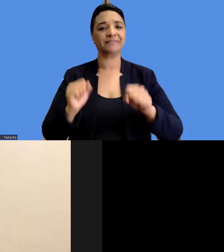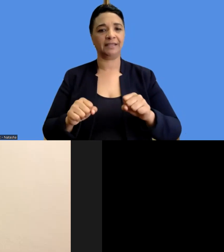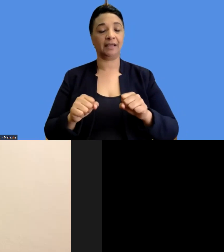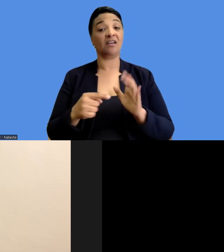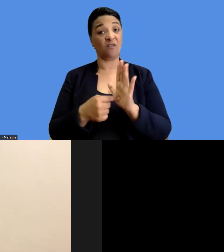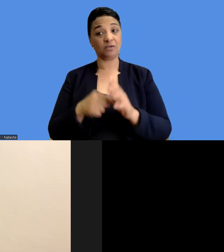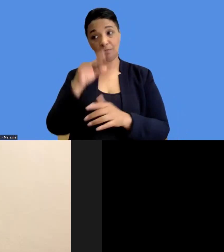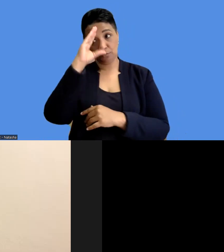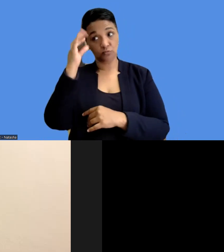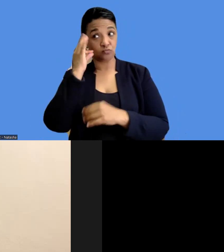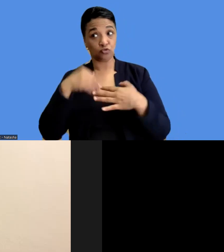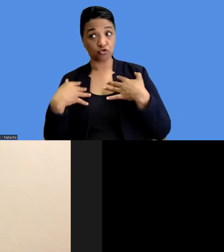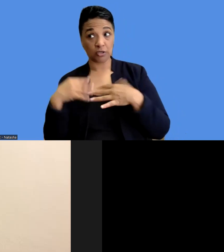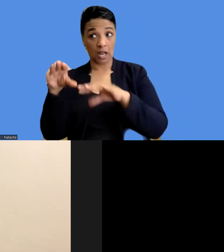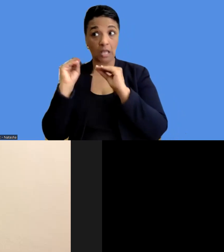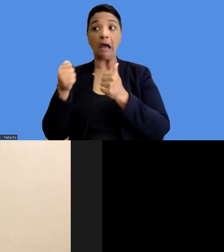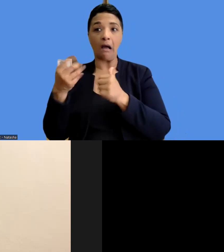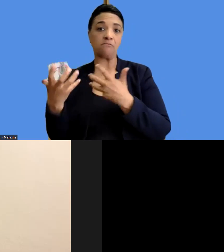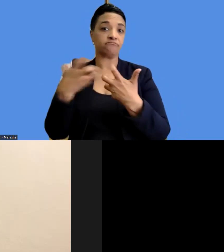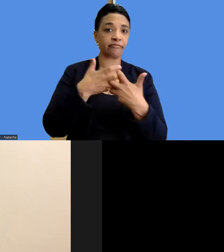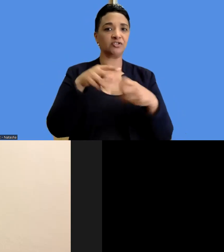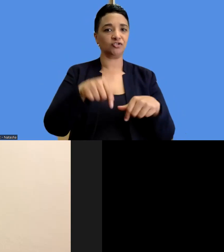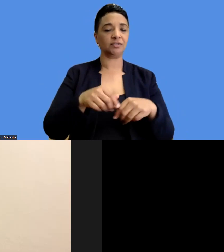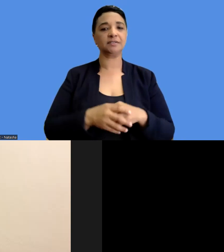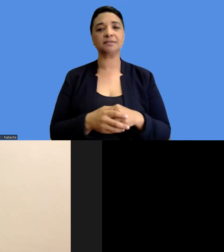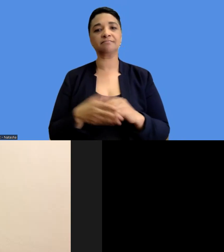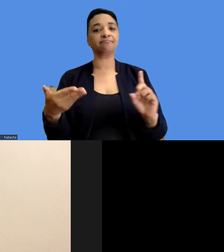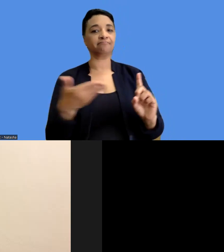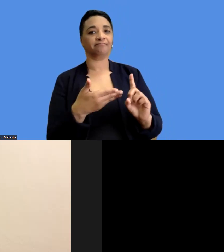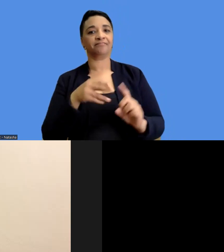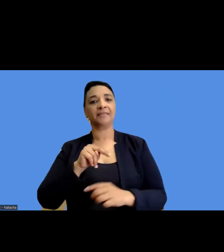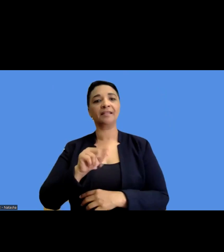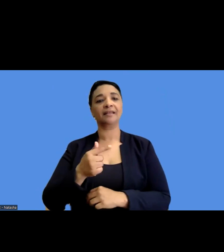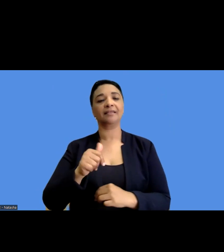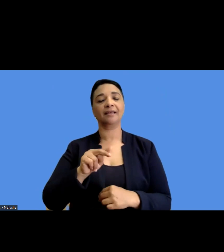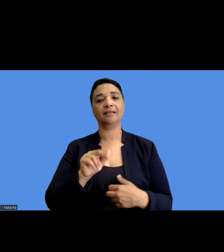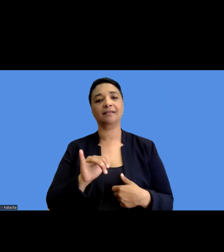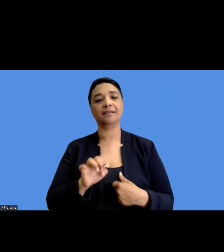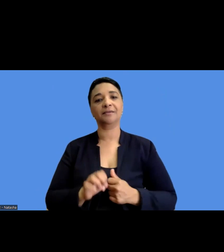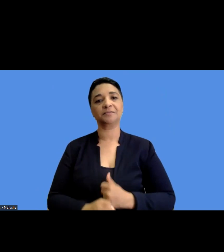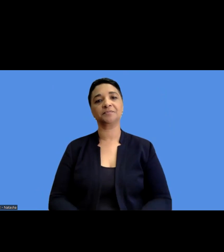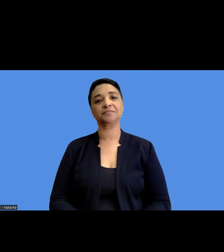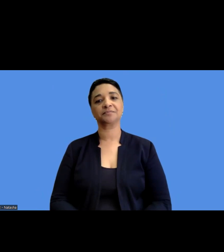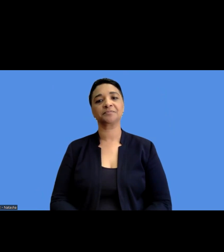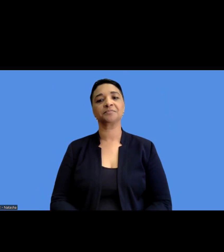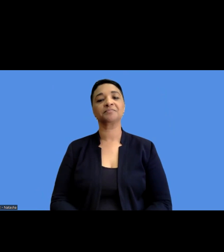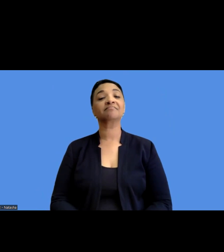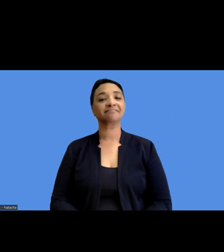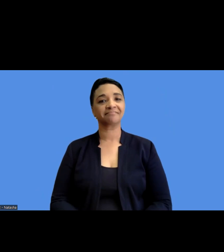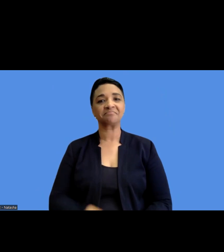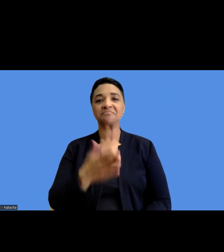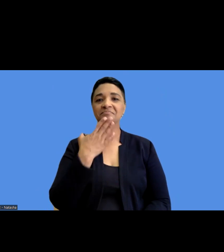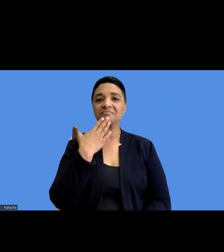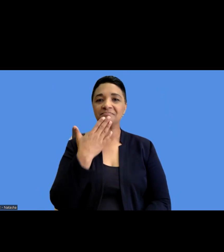on. Natani, the floor is yours. Thank you so much. First of all, thank you so much for the